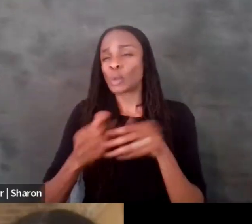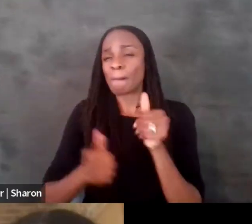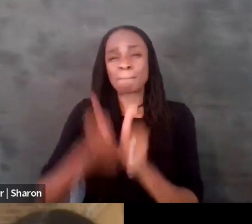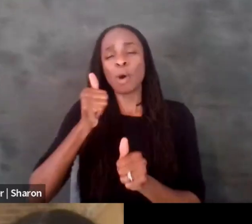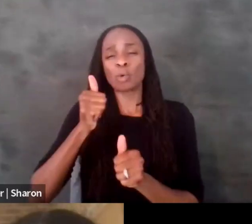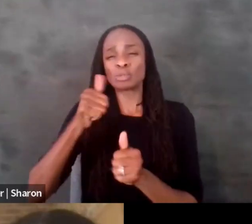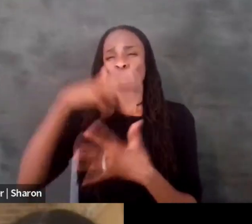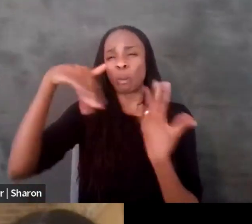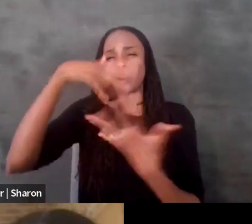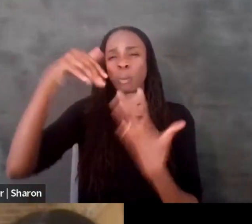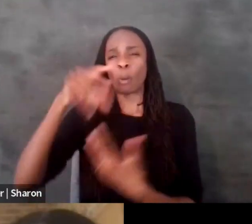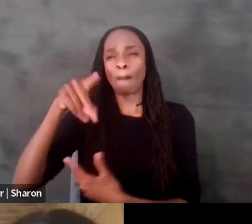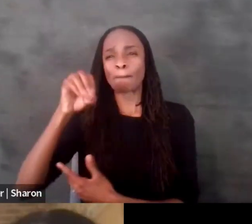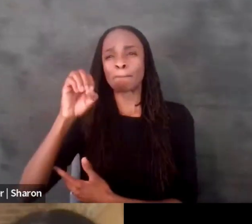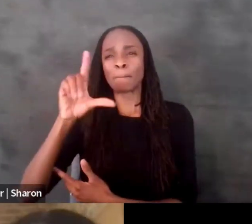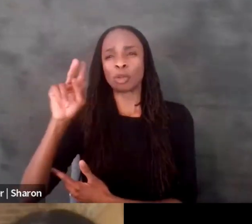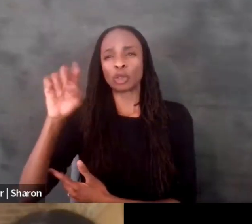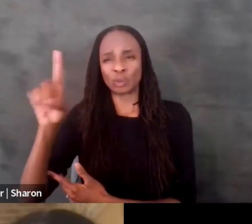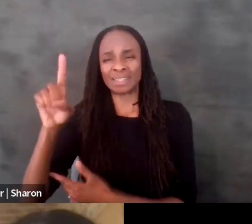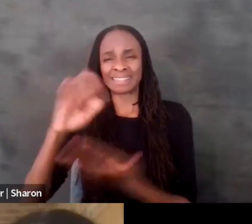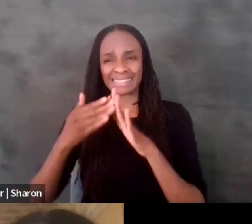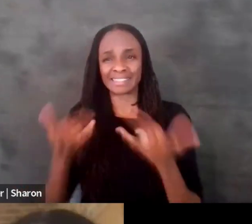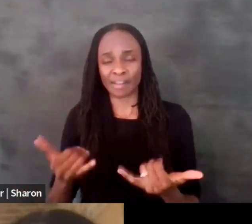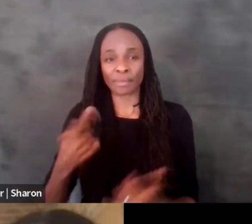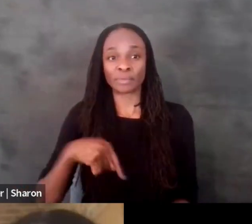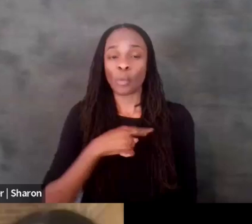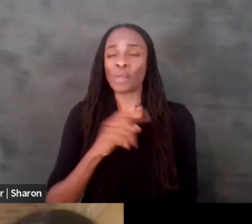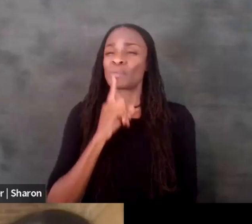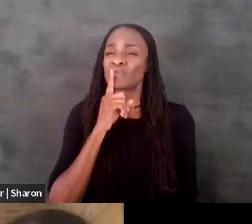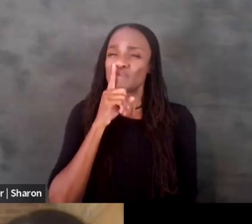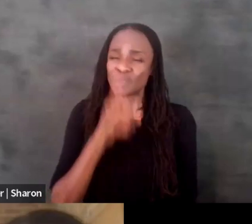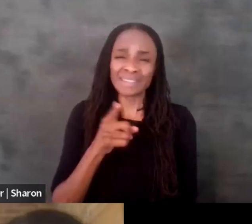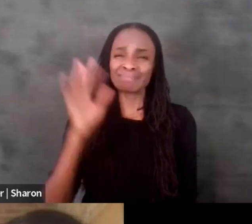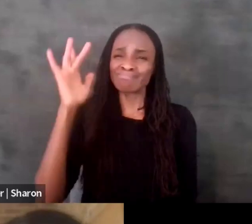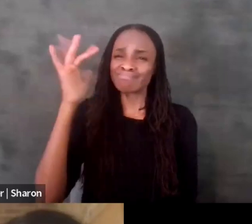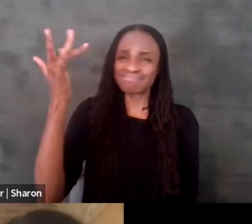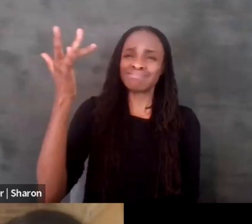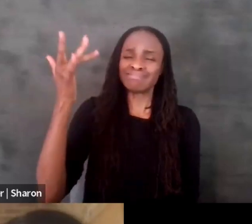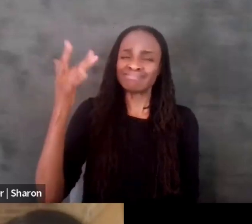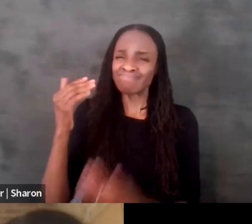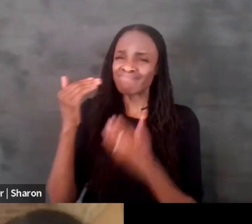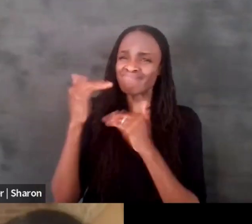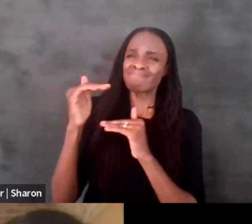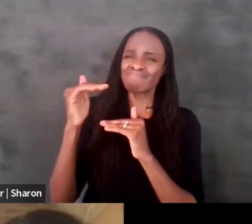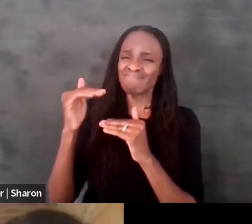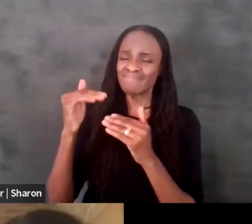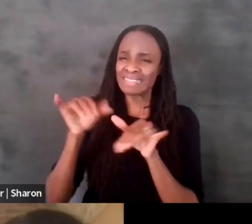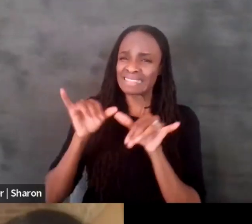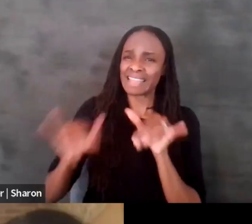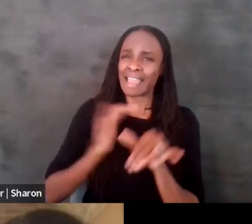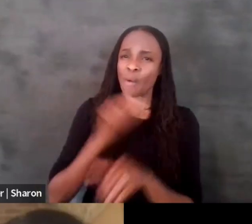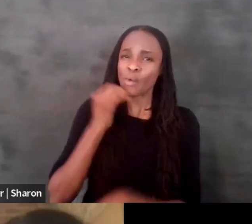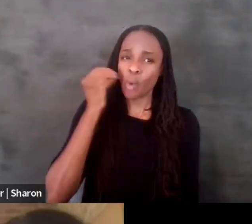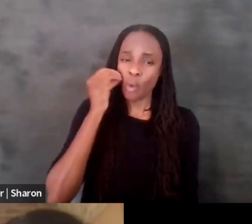earth right now. mm, And we were just completely tired of being confined to our homes where